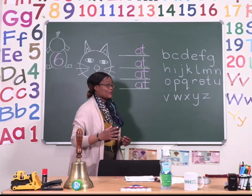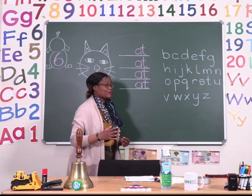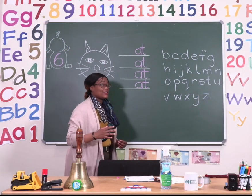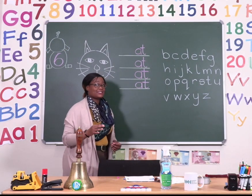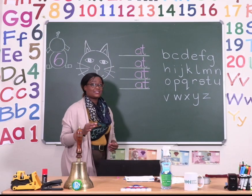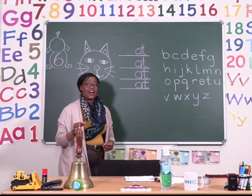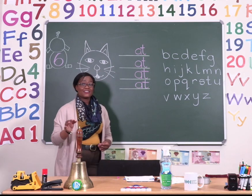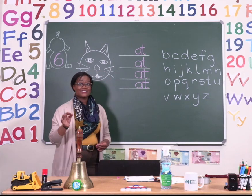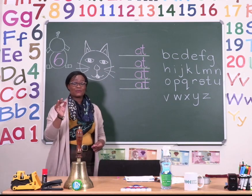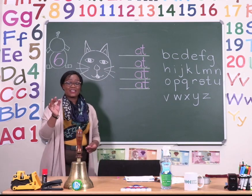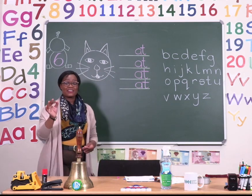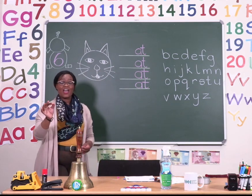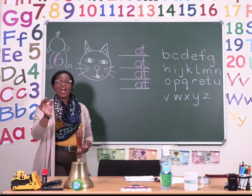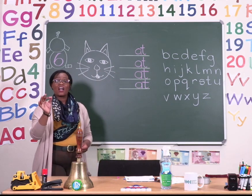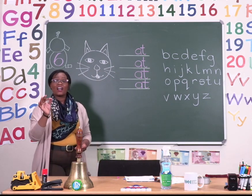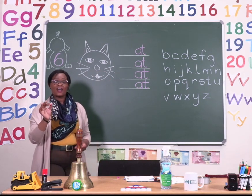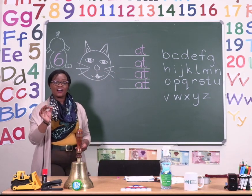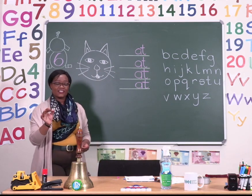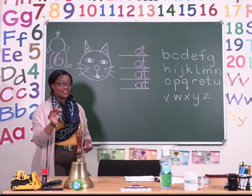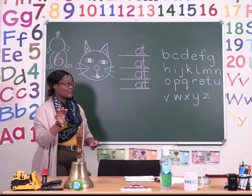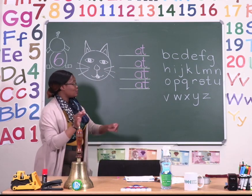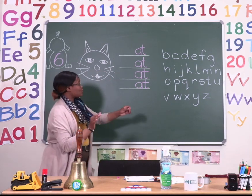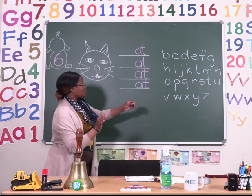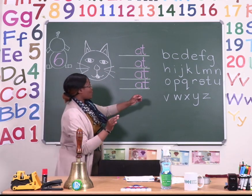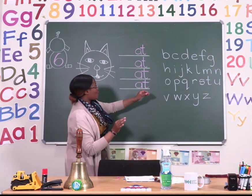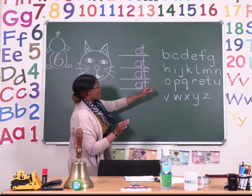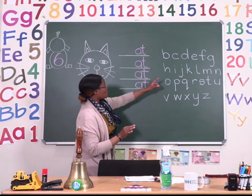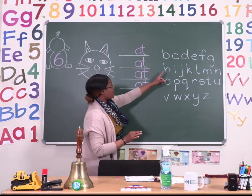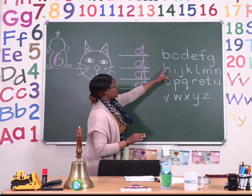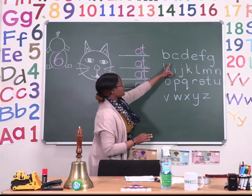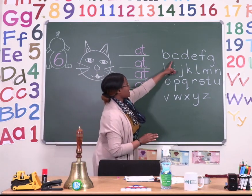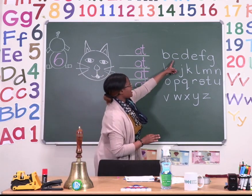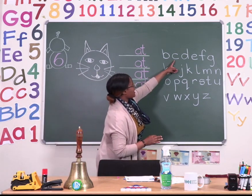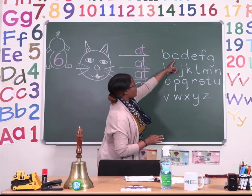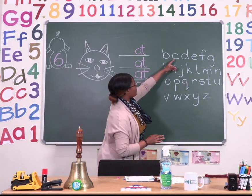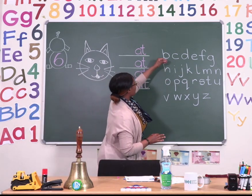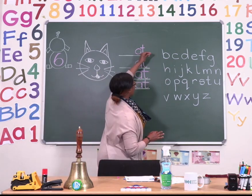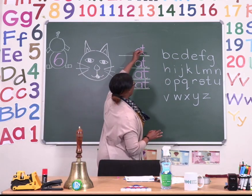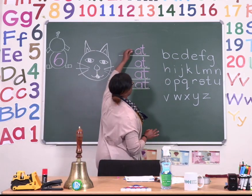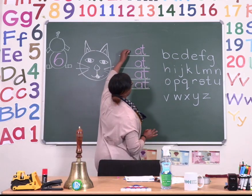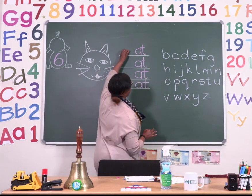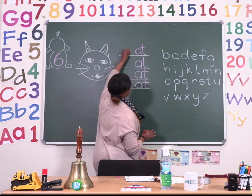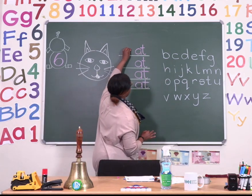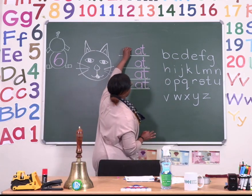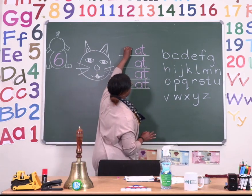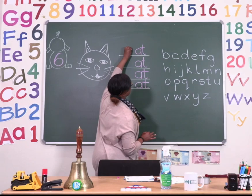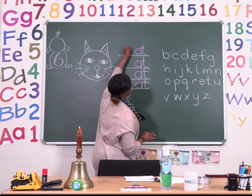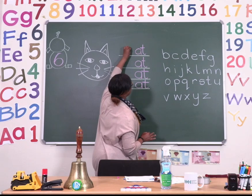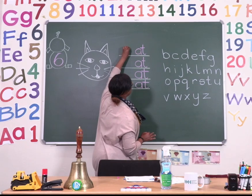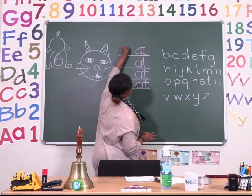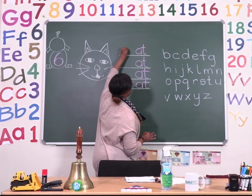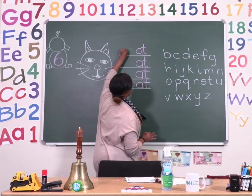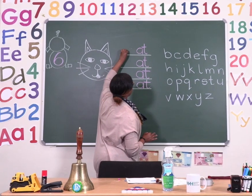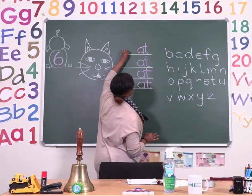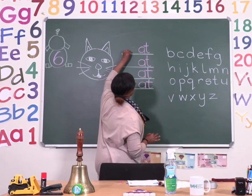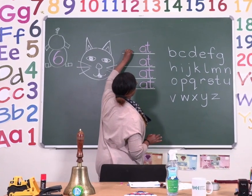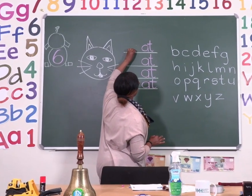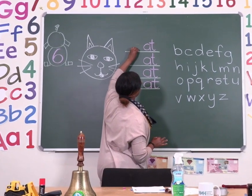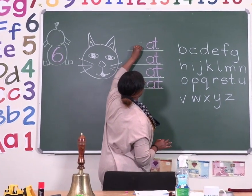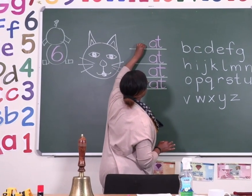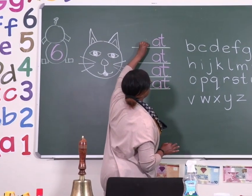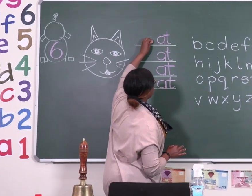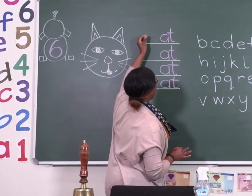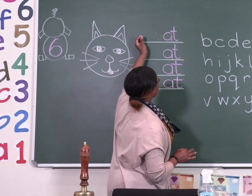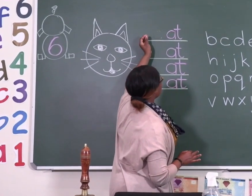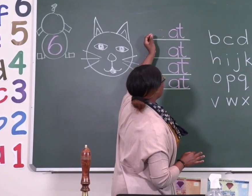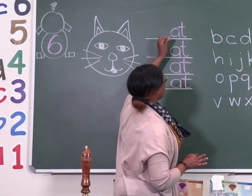we know starts with K. So we take our K and it's there. The